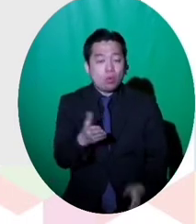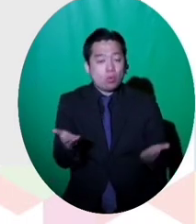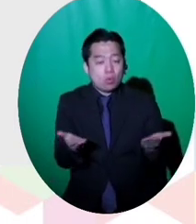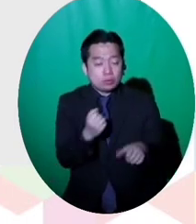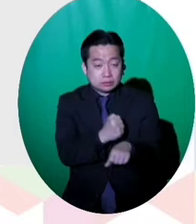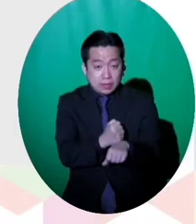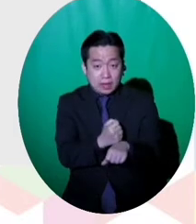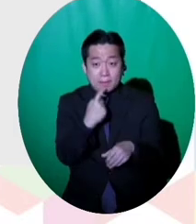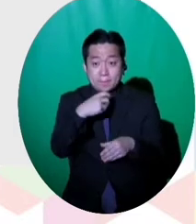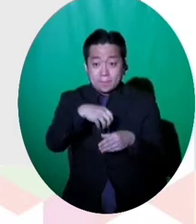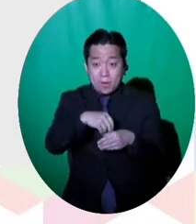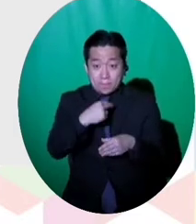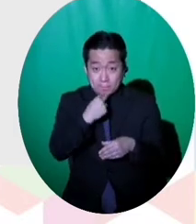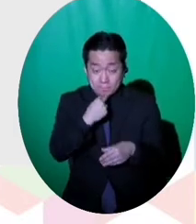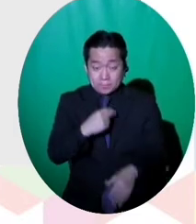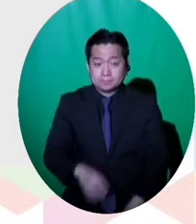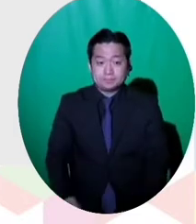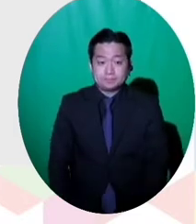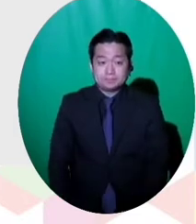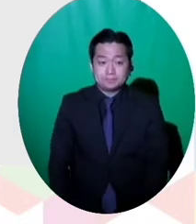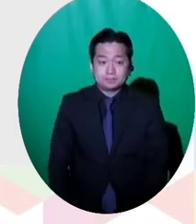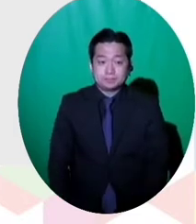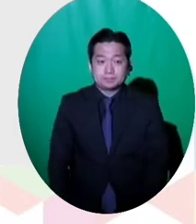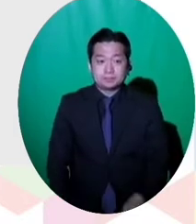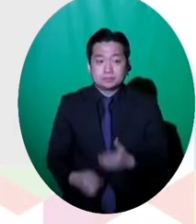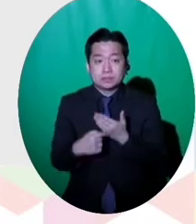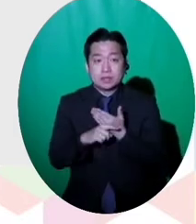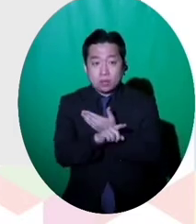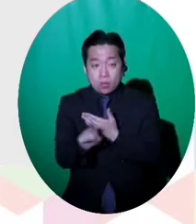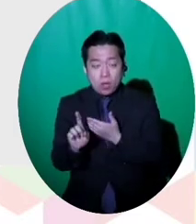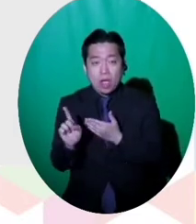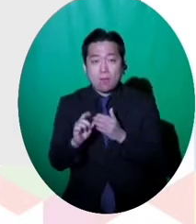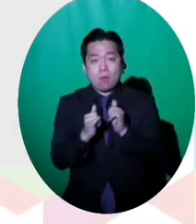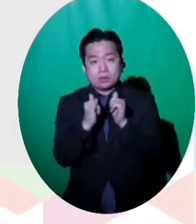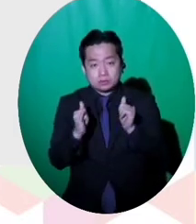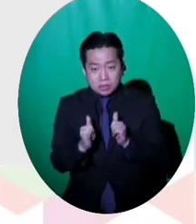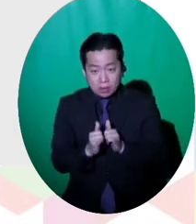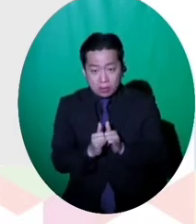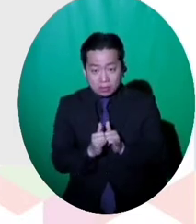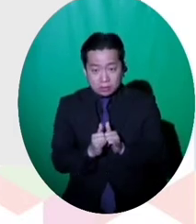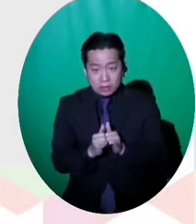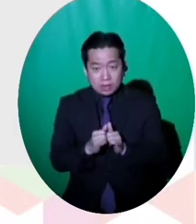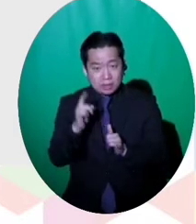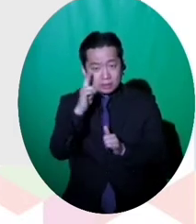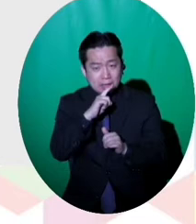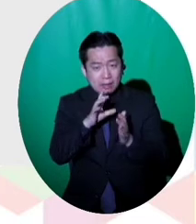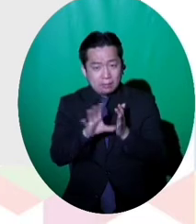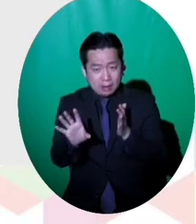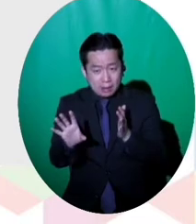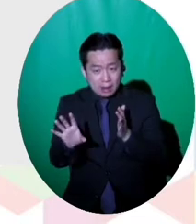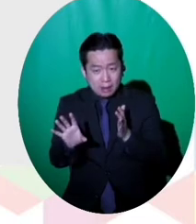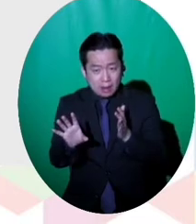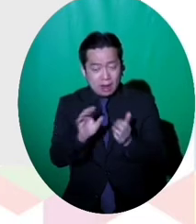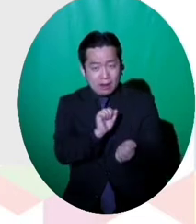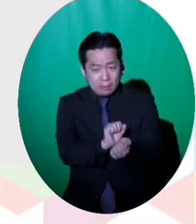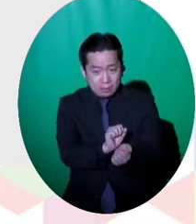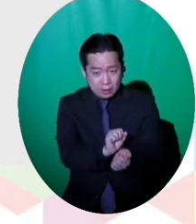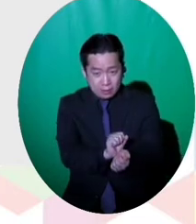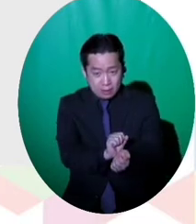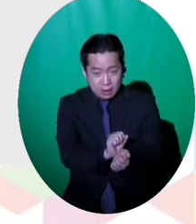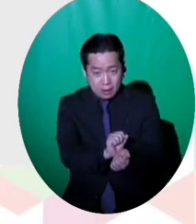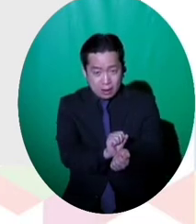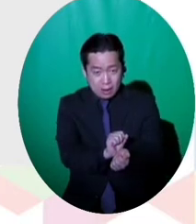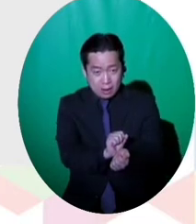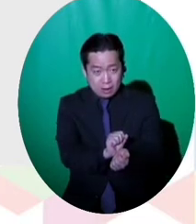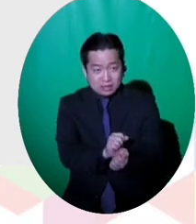pollution, resource depletion, crime, drugs, suicide, depression, whatever. So it's really not